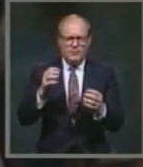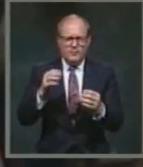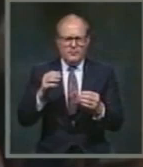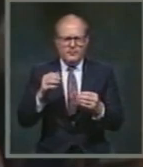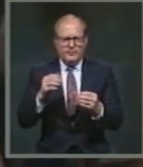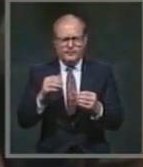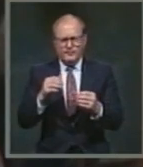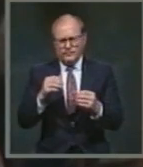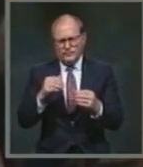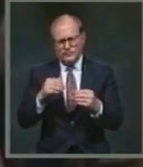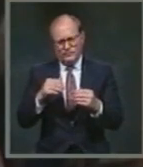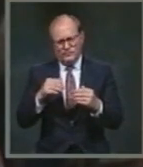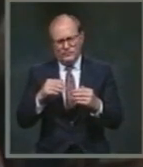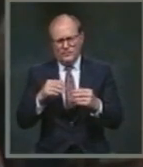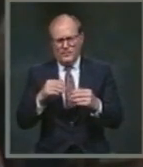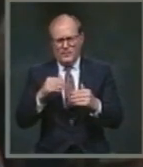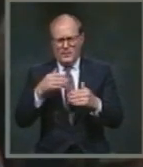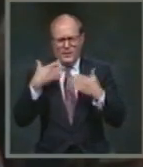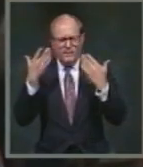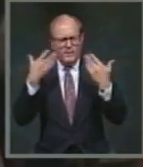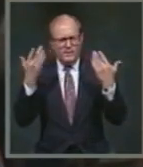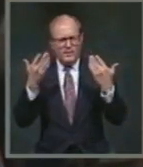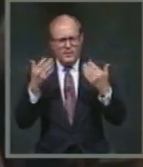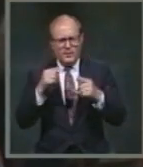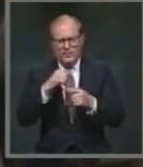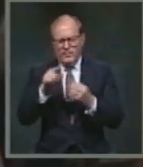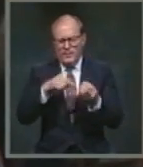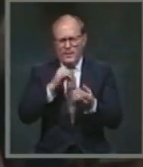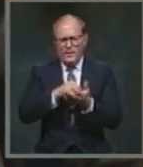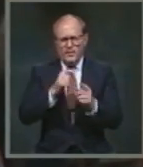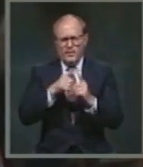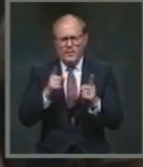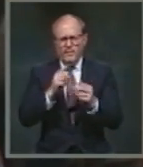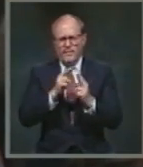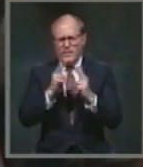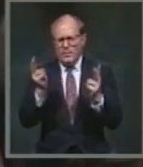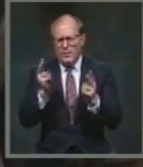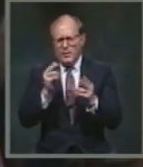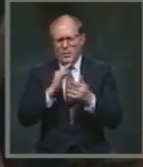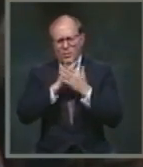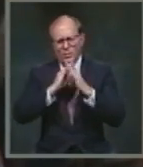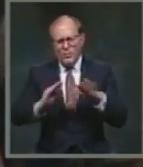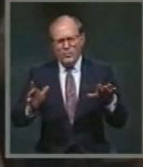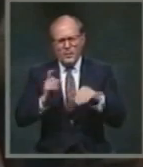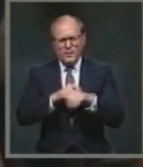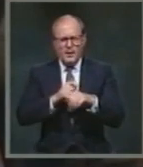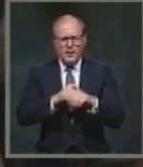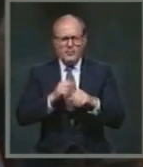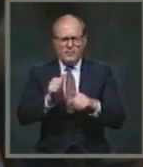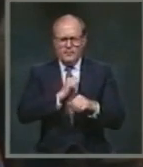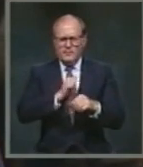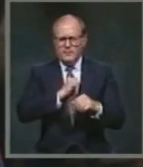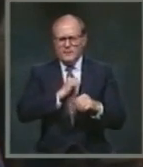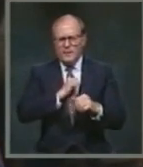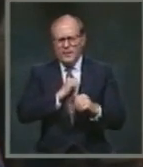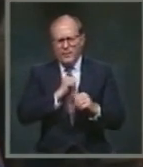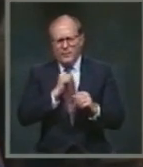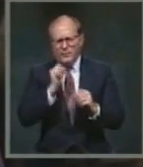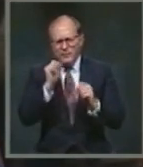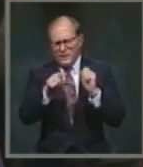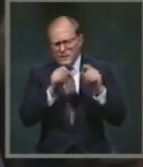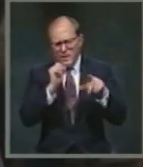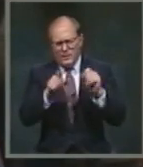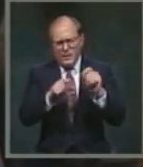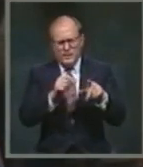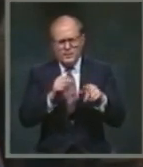somewhat somber occasion. A moment of introspection or self-examination. So it